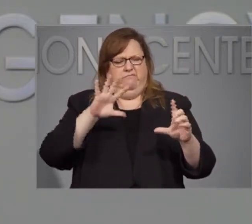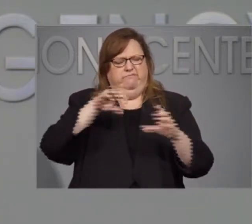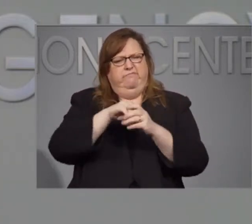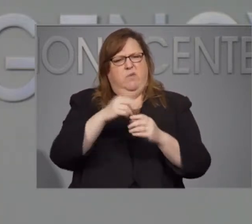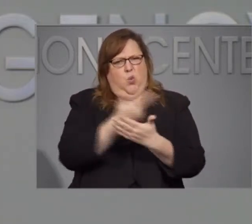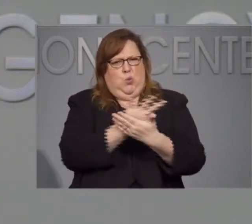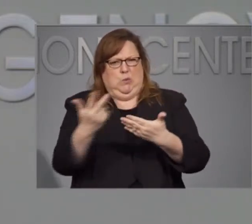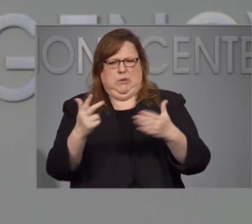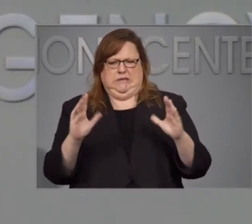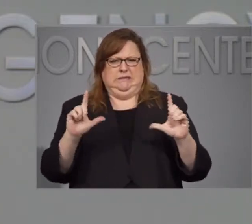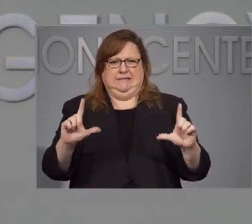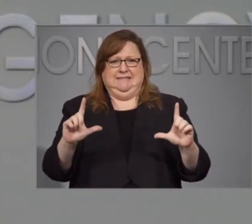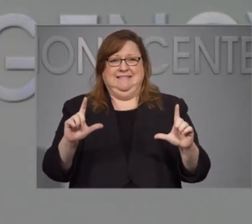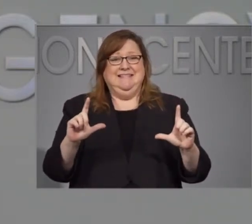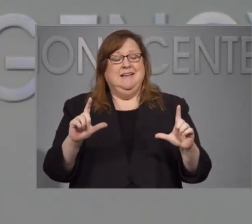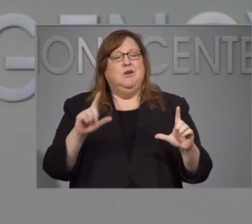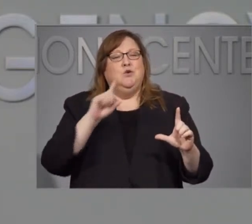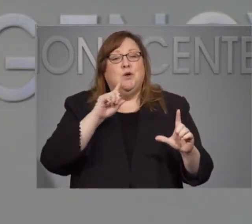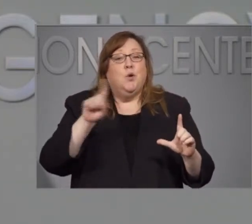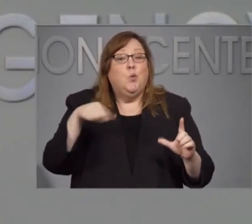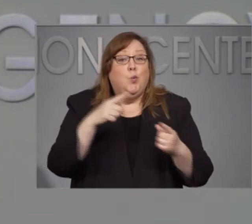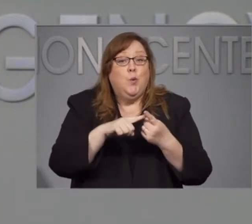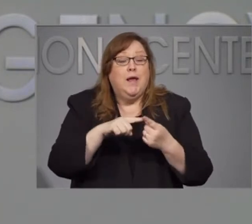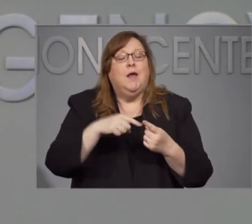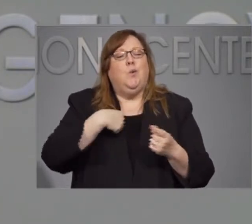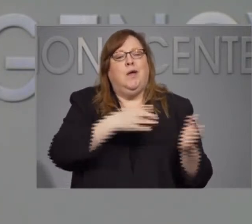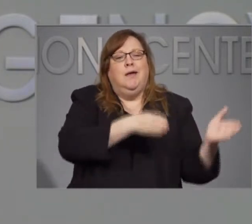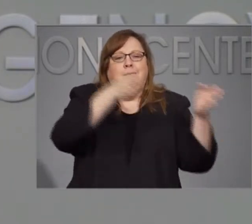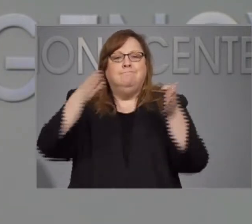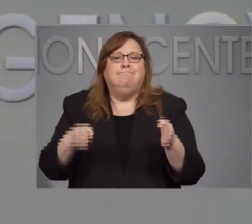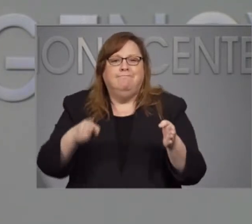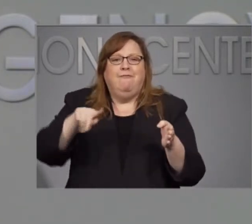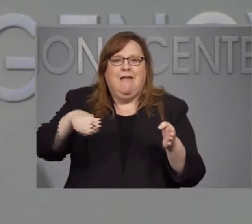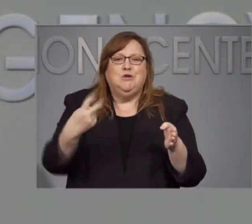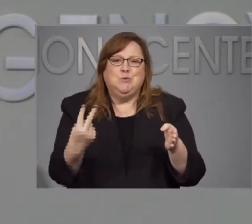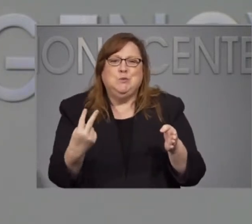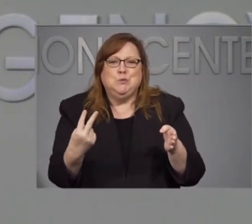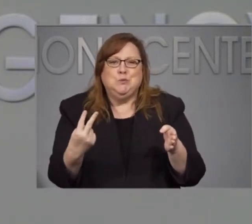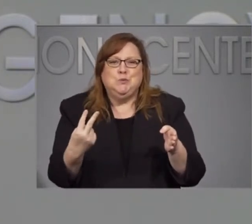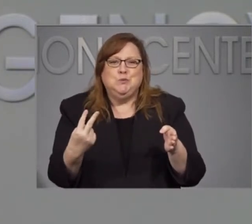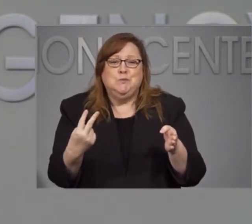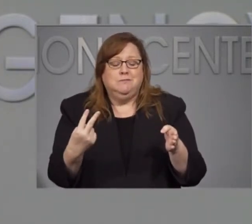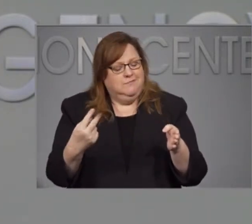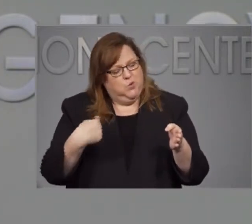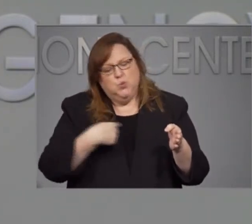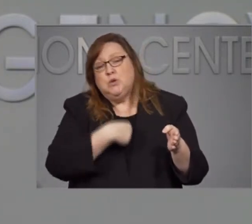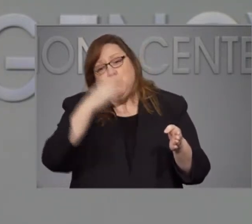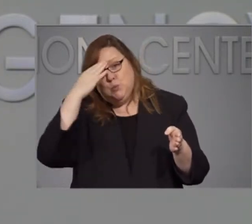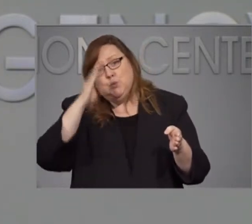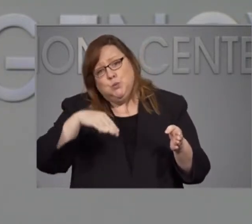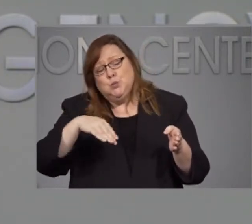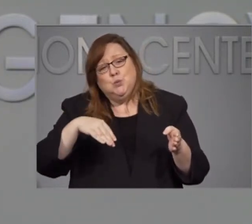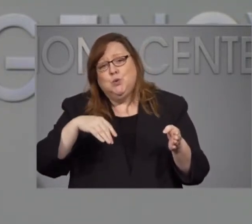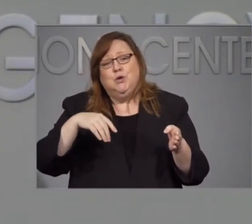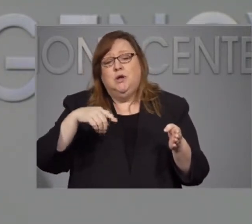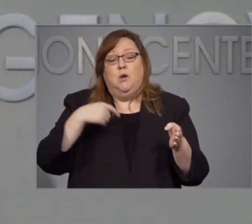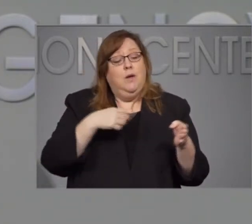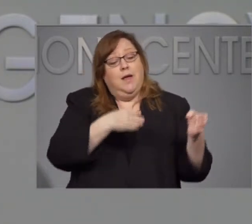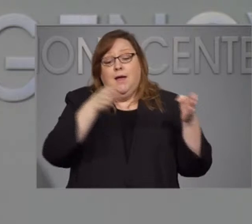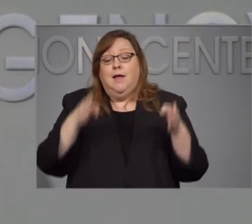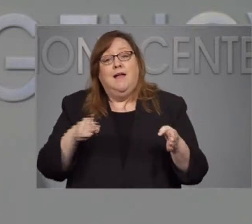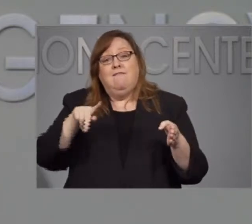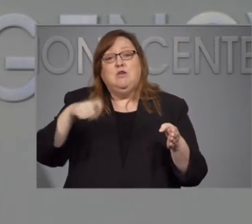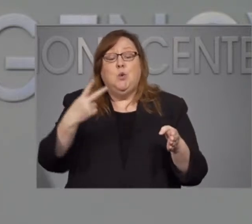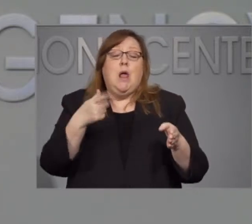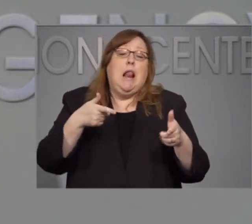when we started reopening. And I think we knew that when you reopen and you move around more, the virus is going to move around more